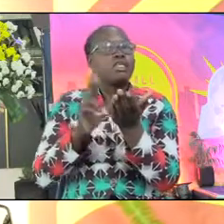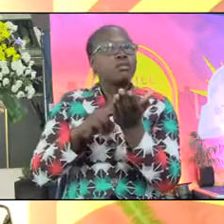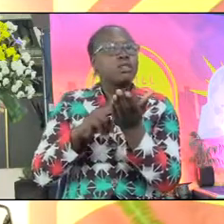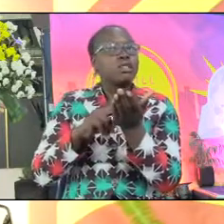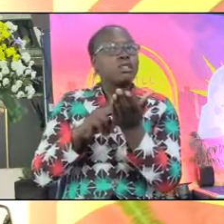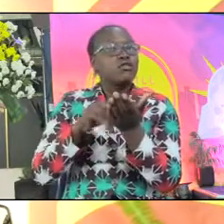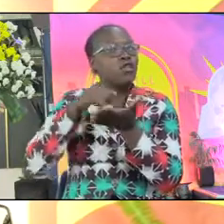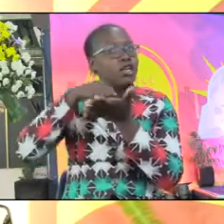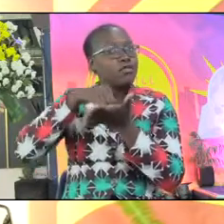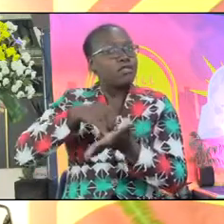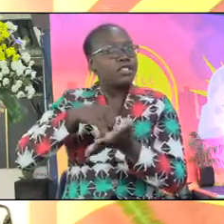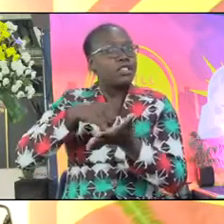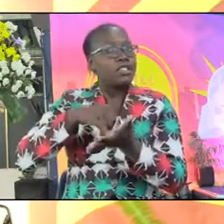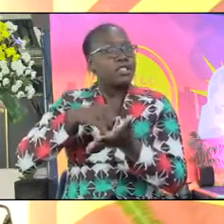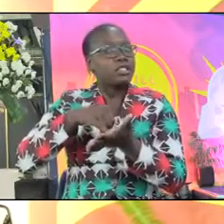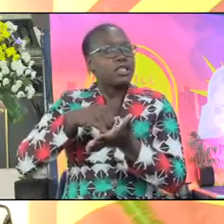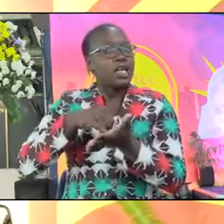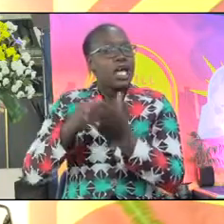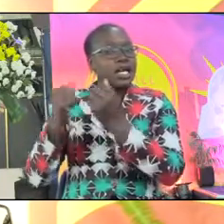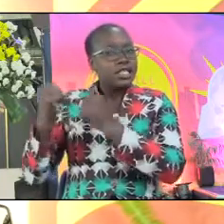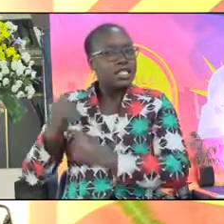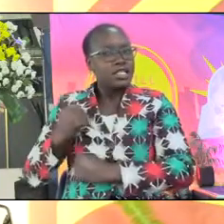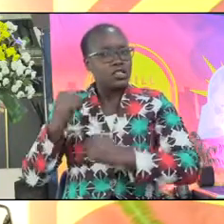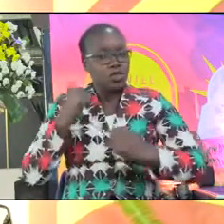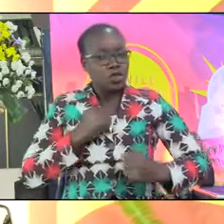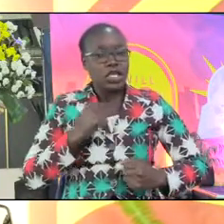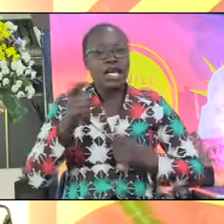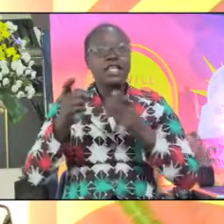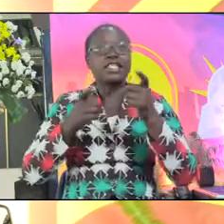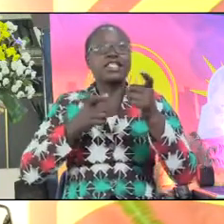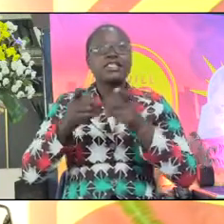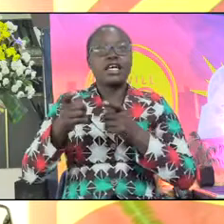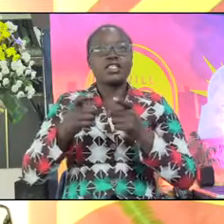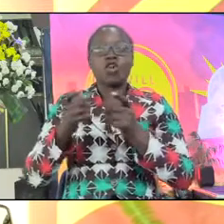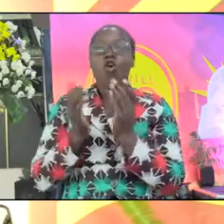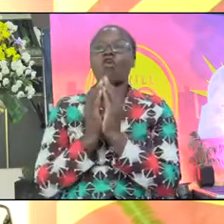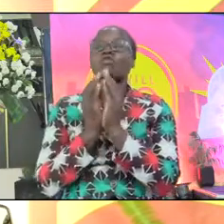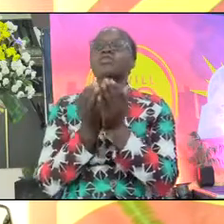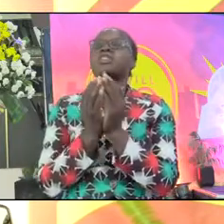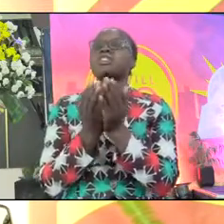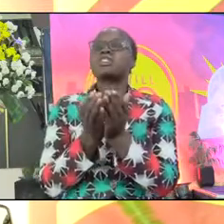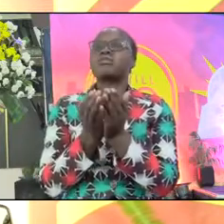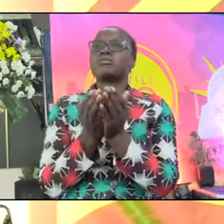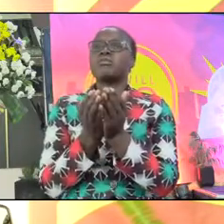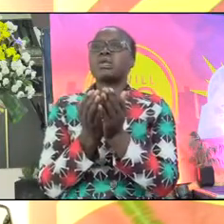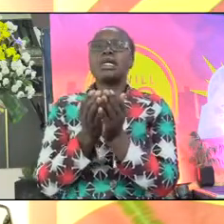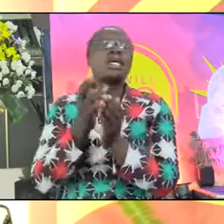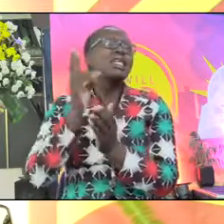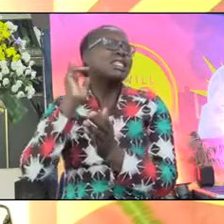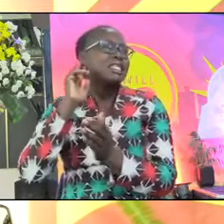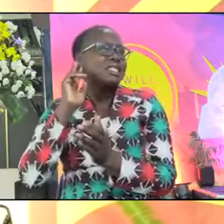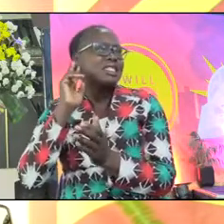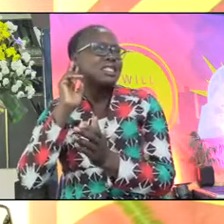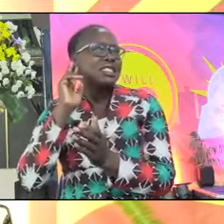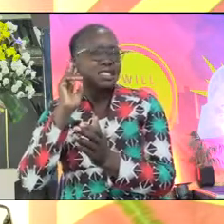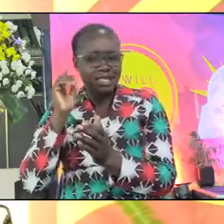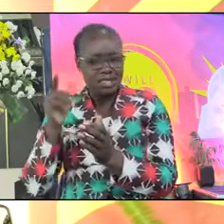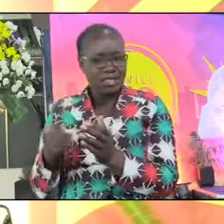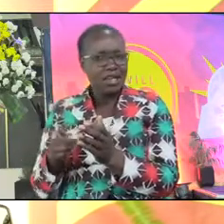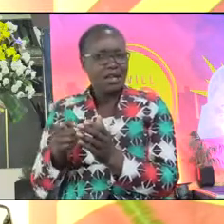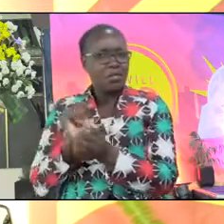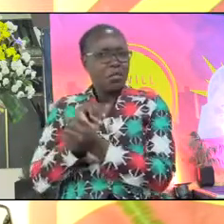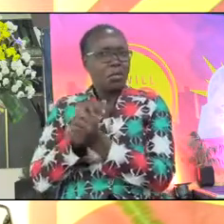for emphasis, the soldier in charge of the ship listened to the